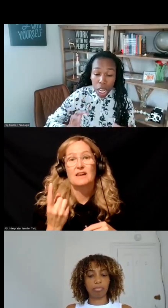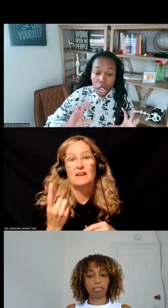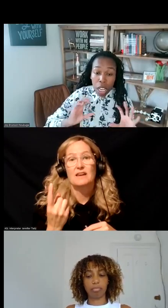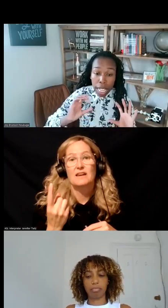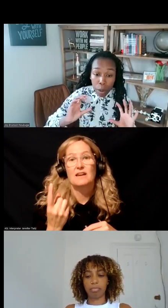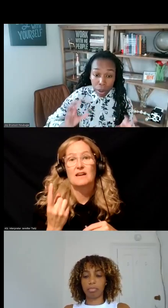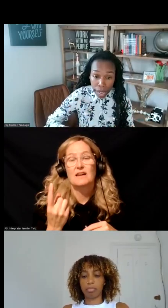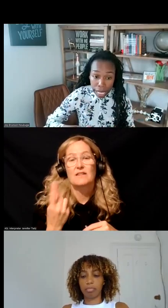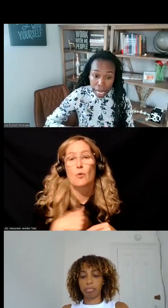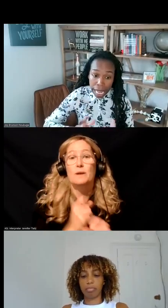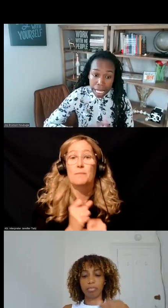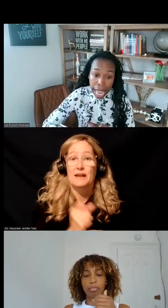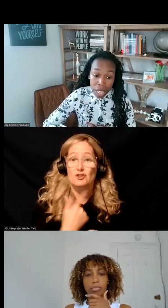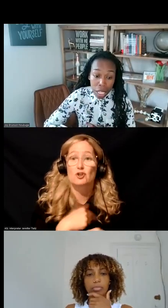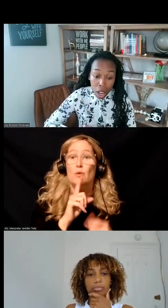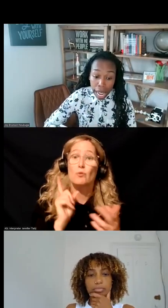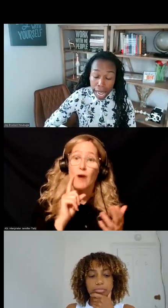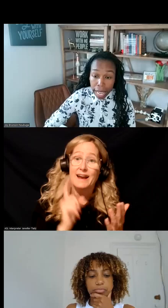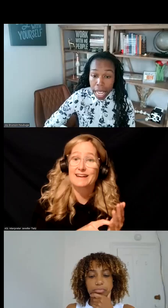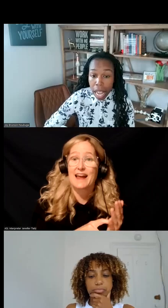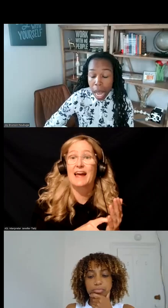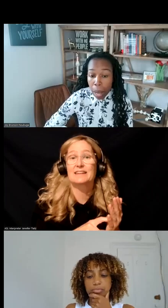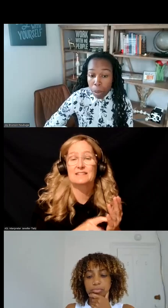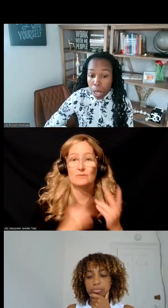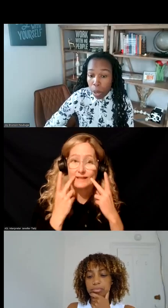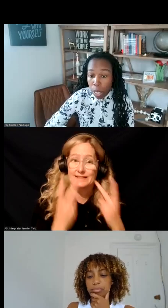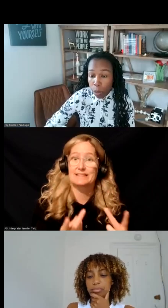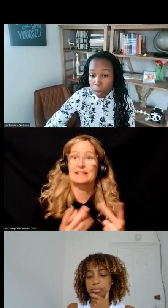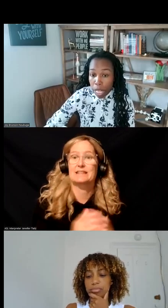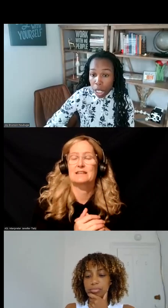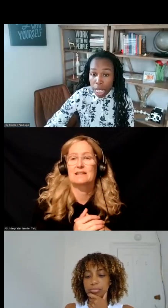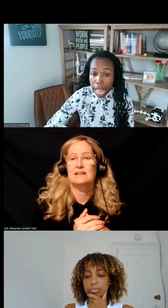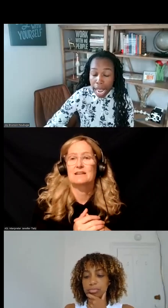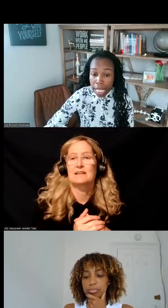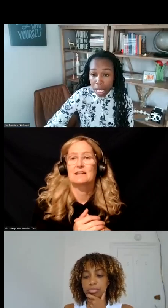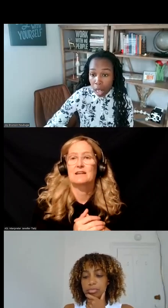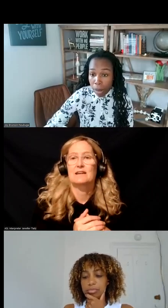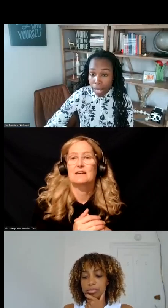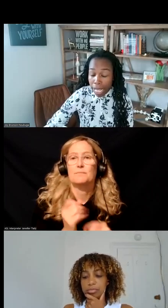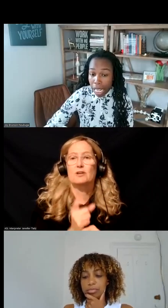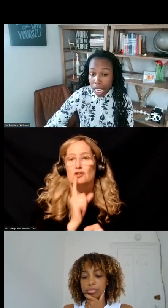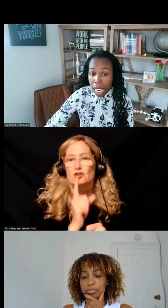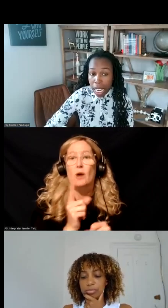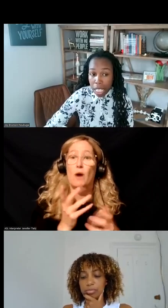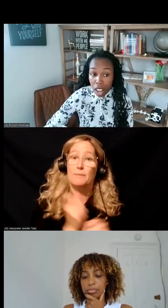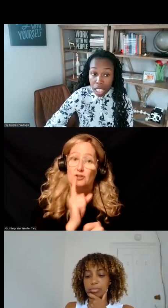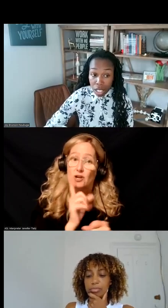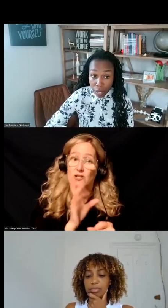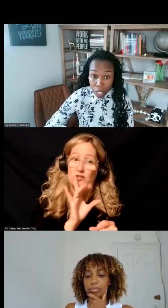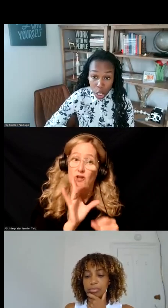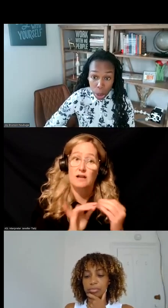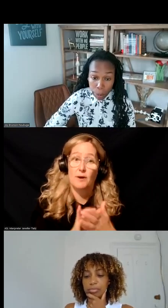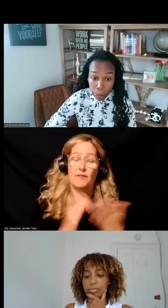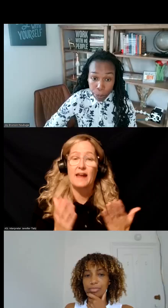make sure that we recognize at RI. So I just wanted to make sure that I did talk about that here. It is